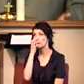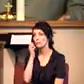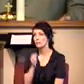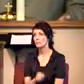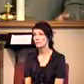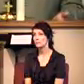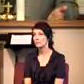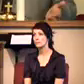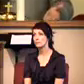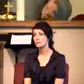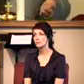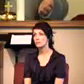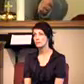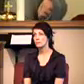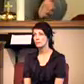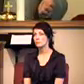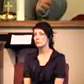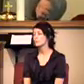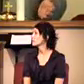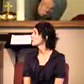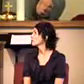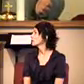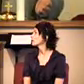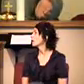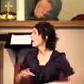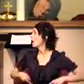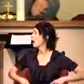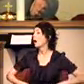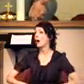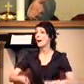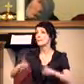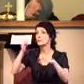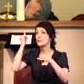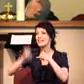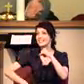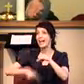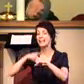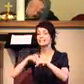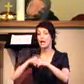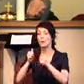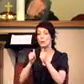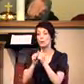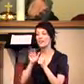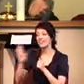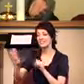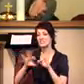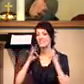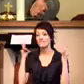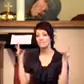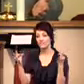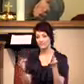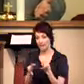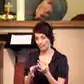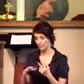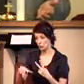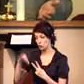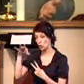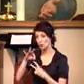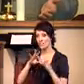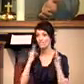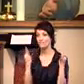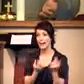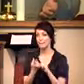on the opportunity of the very last time he would be with his family, his chosen family, his friends, his